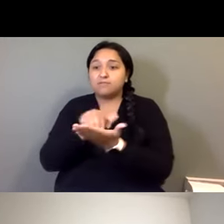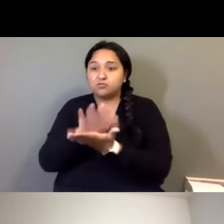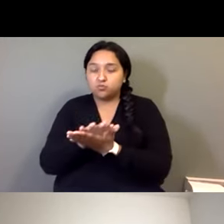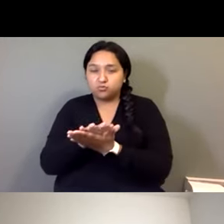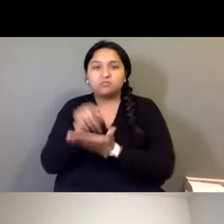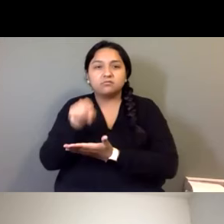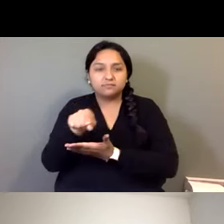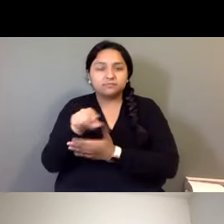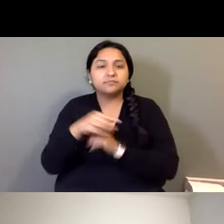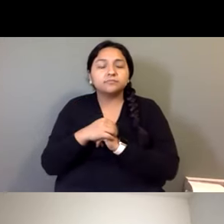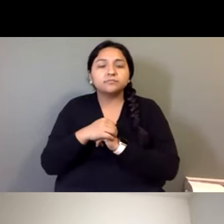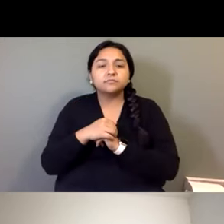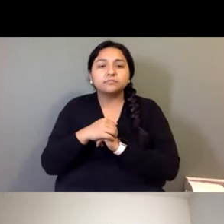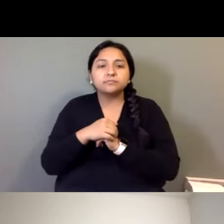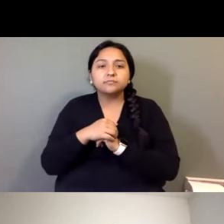I guess. Mm-hmm.